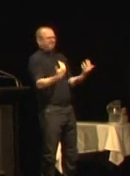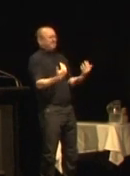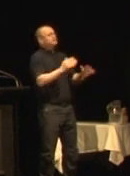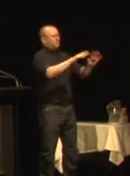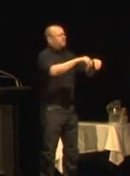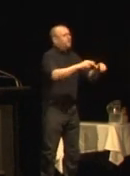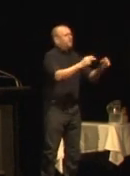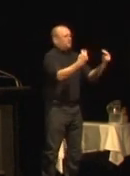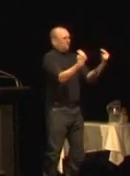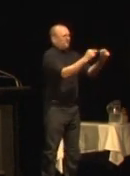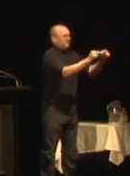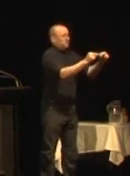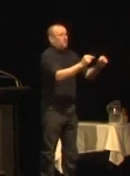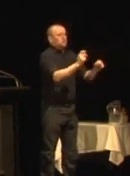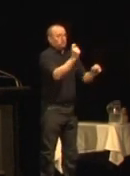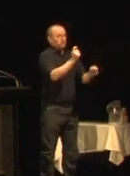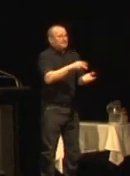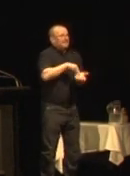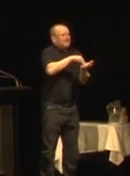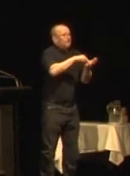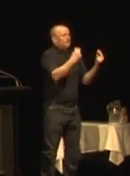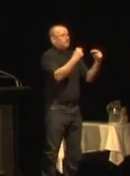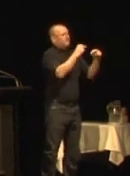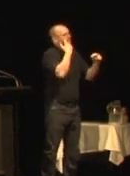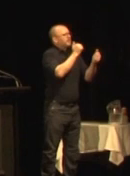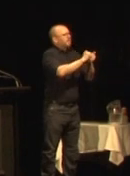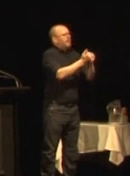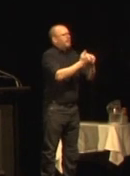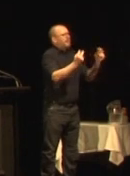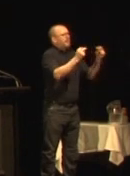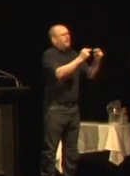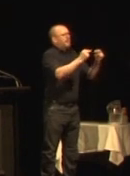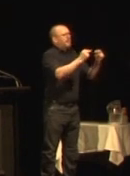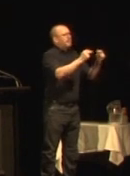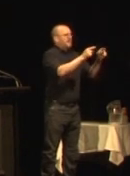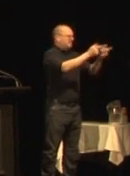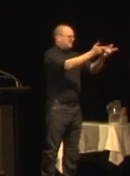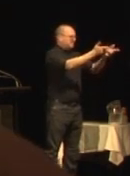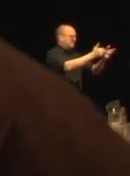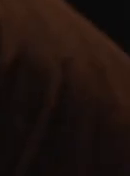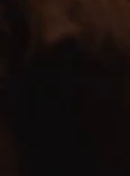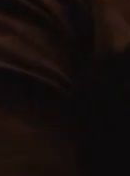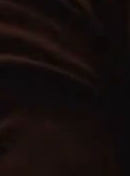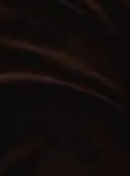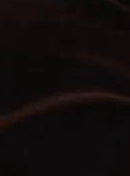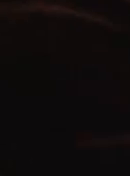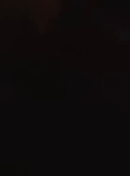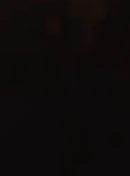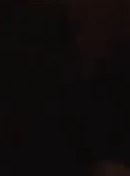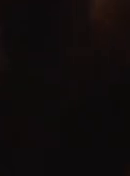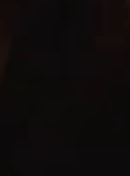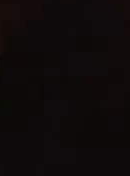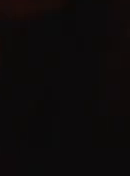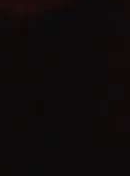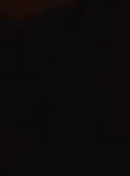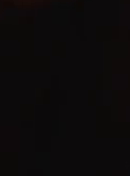face each other. Everyone's going to stand up. You're going to find a partner. You're going to do rock, paper, scissors. If you lose,